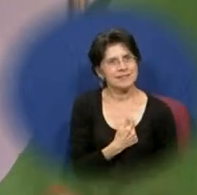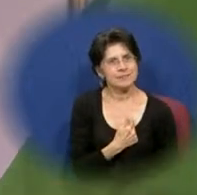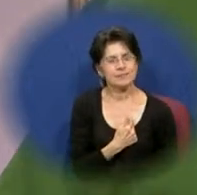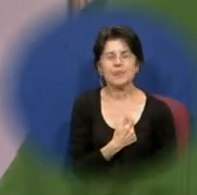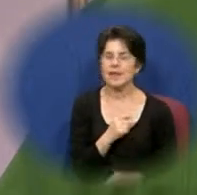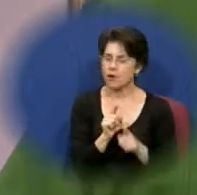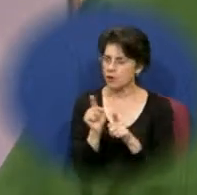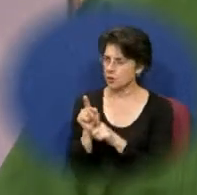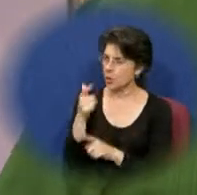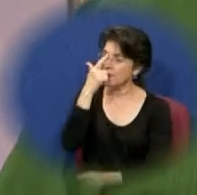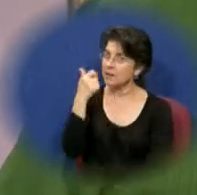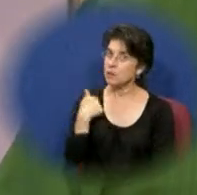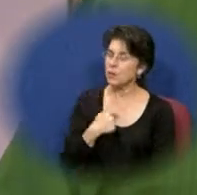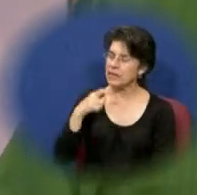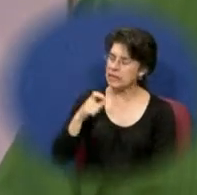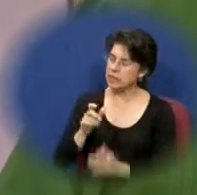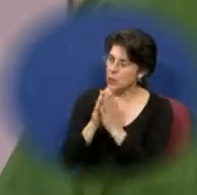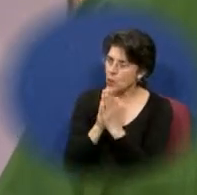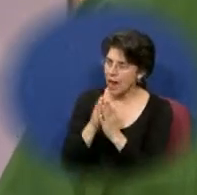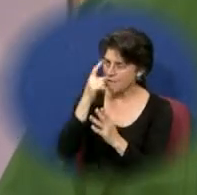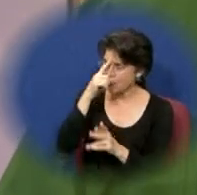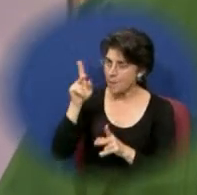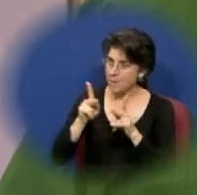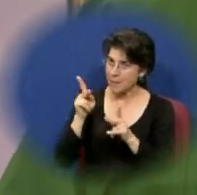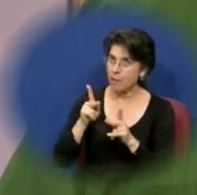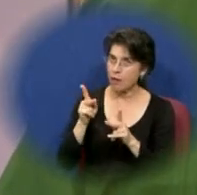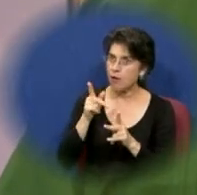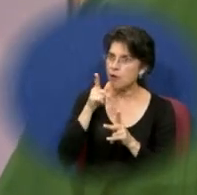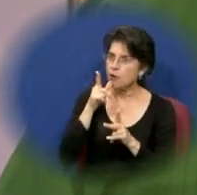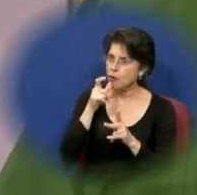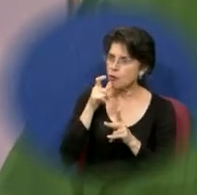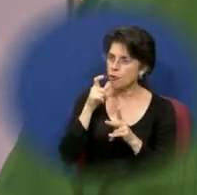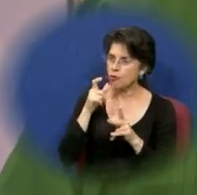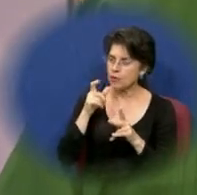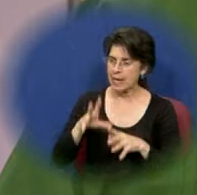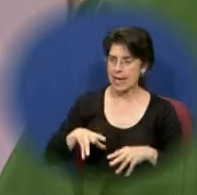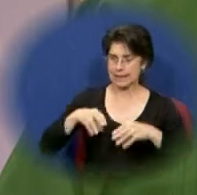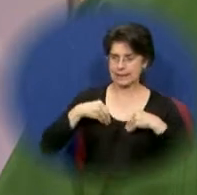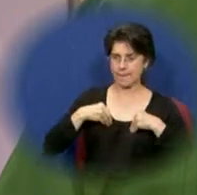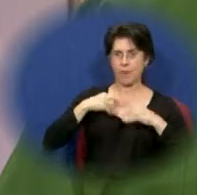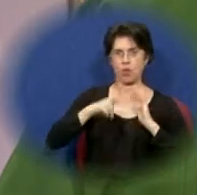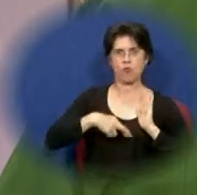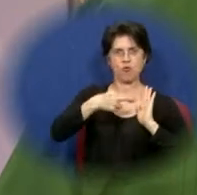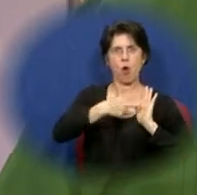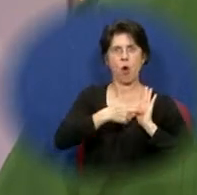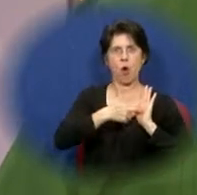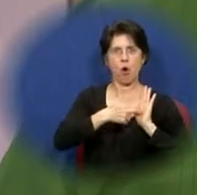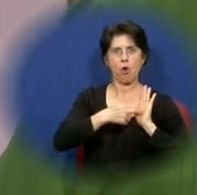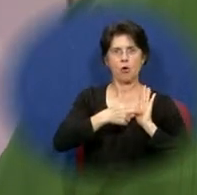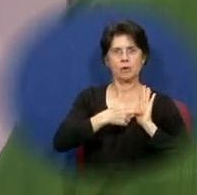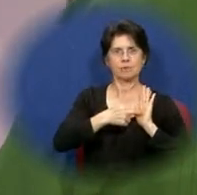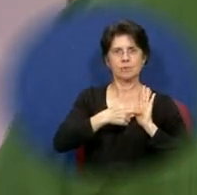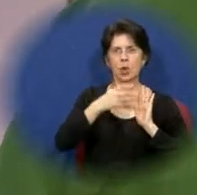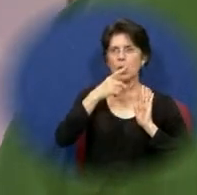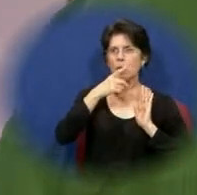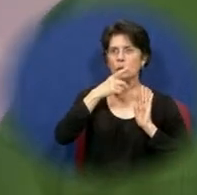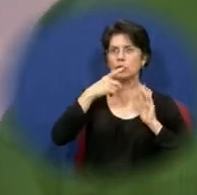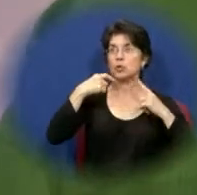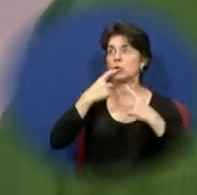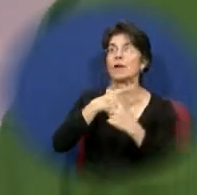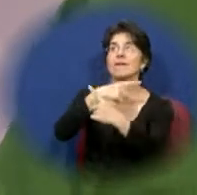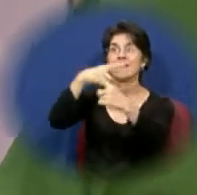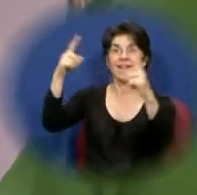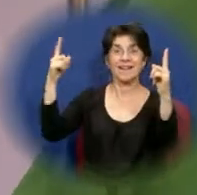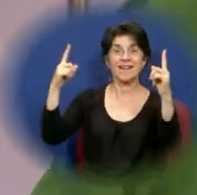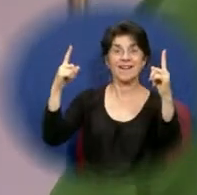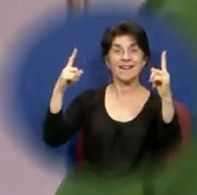all catechists in our parishes who take on that very special role of being resounding, echoing ministers of